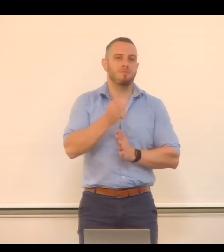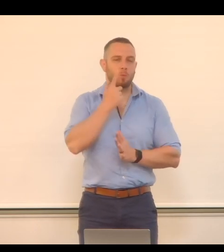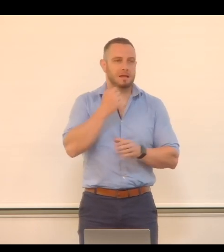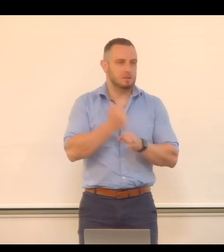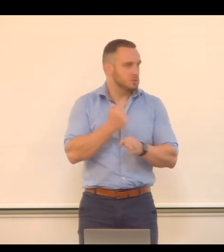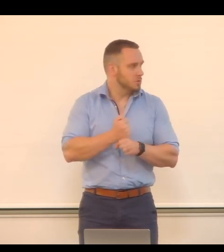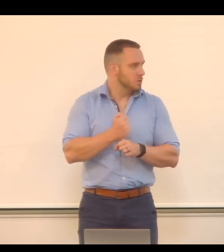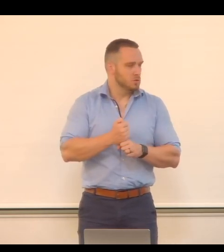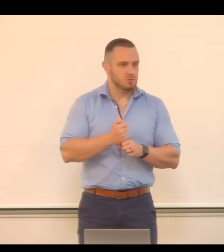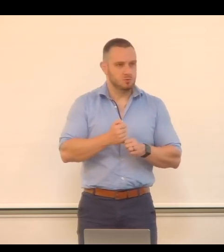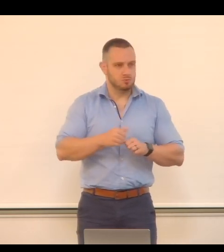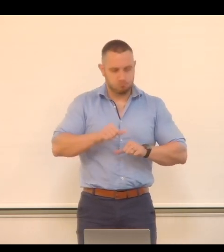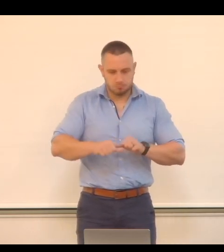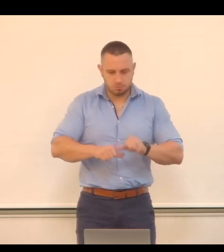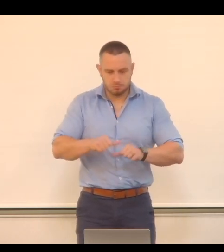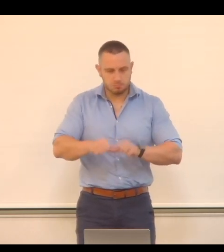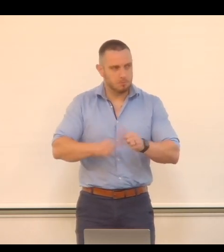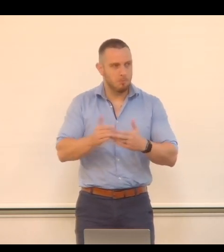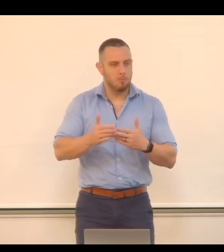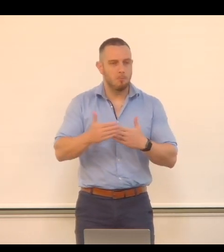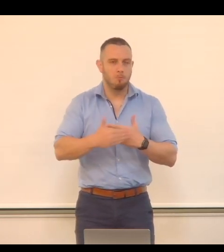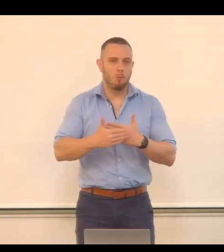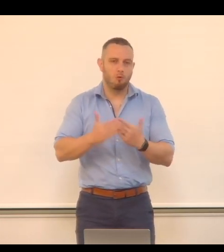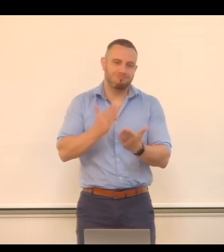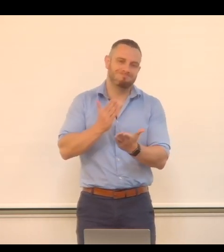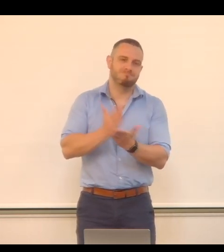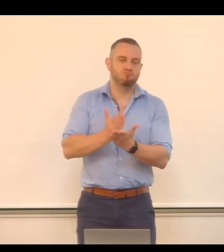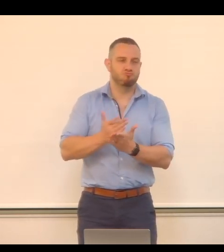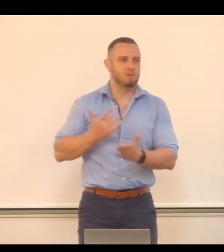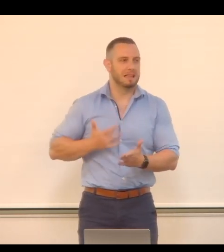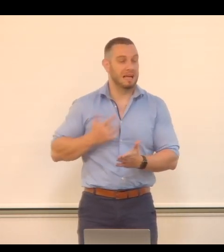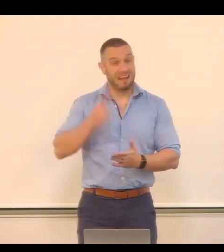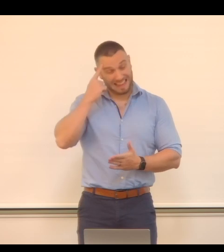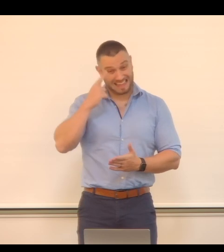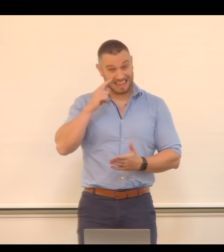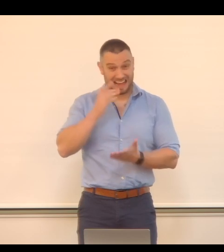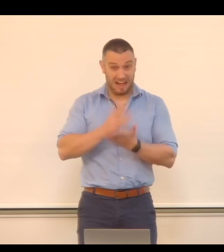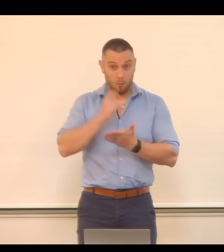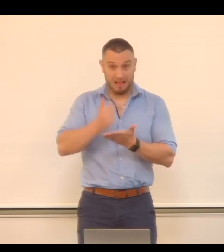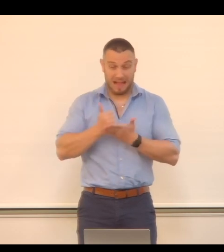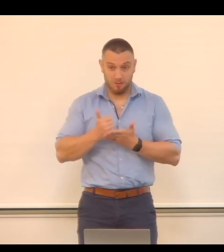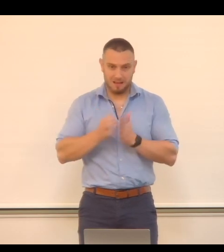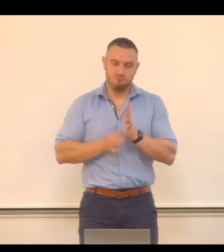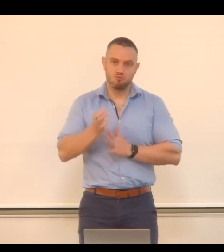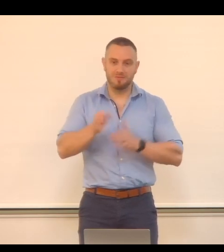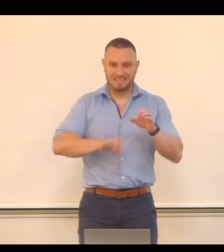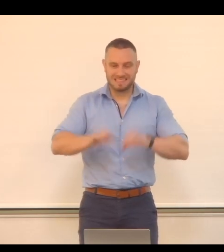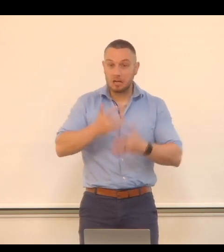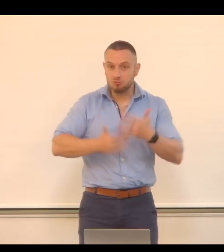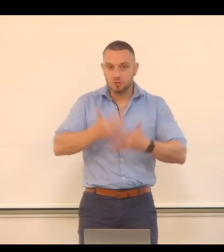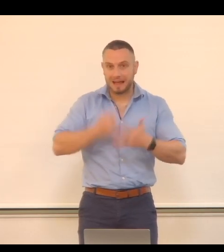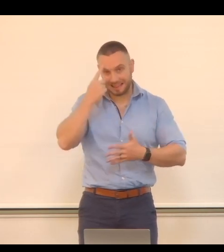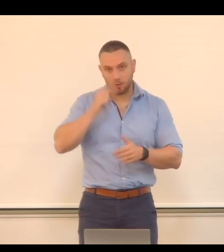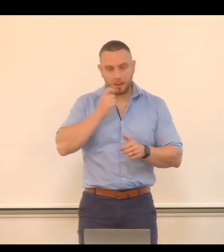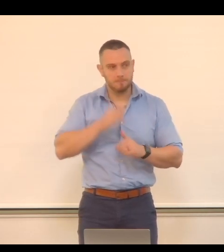to move along that spectrum of realism that will help. I think it'll help improve the science and the return that we get from analogs as well when we do